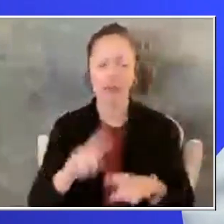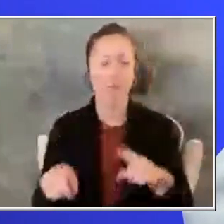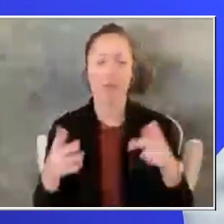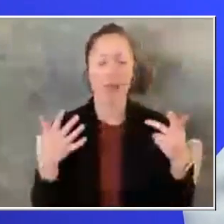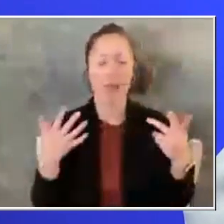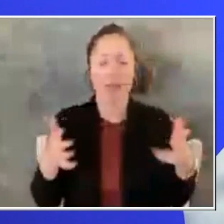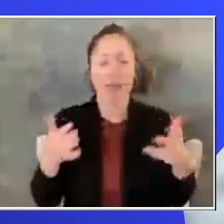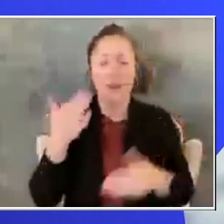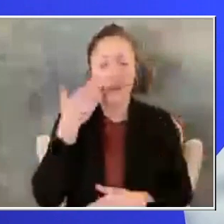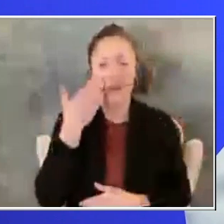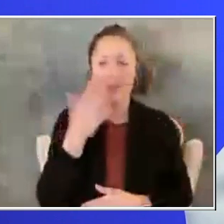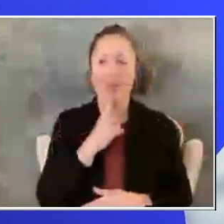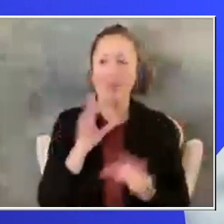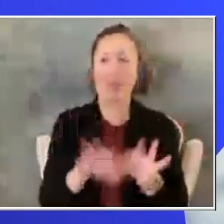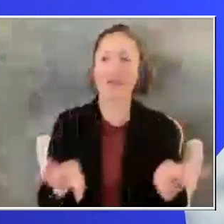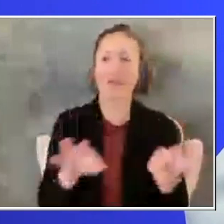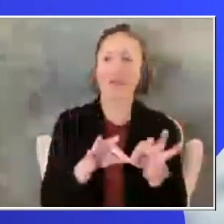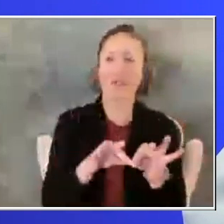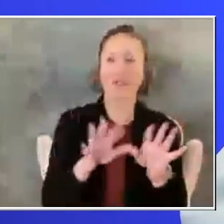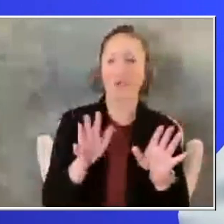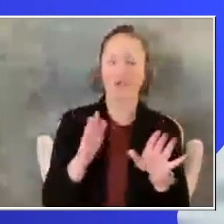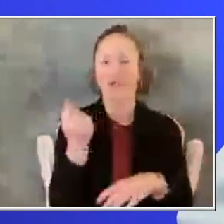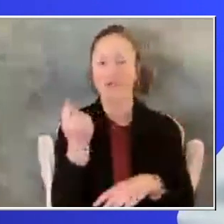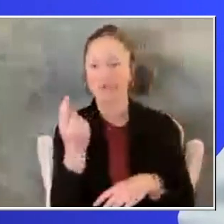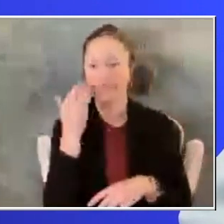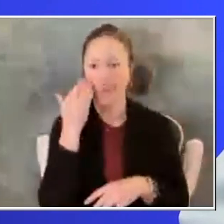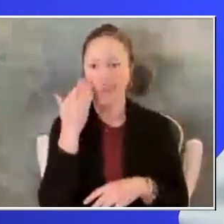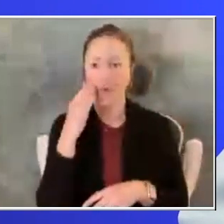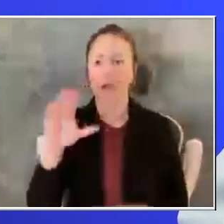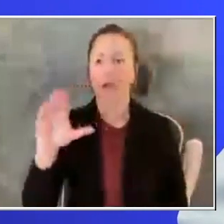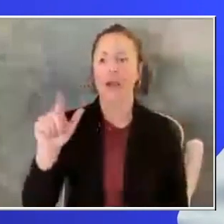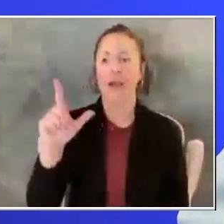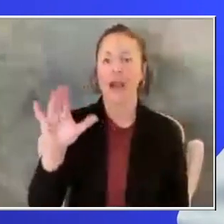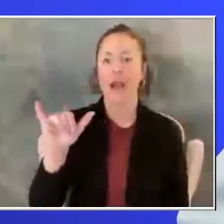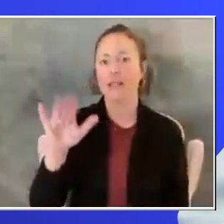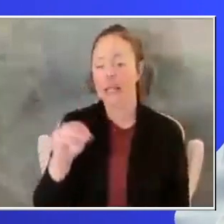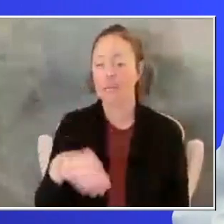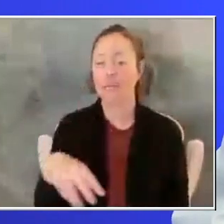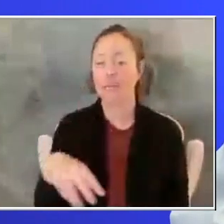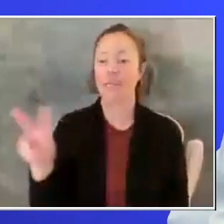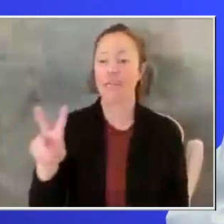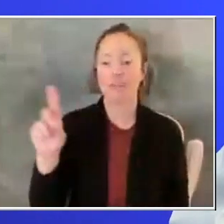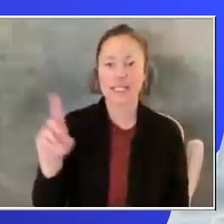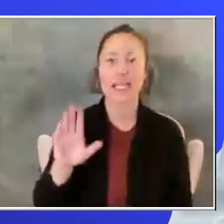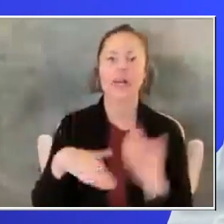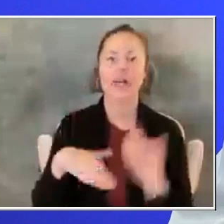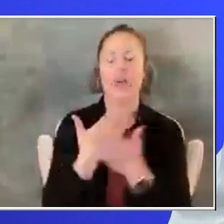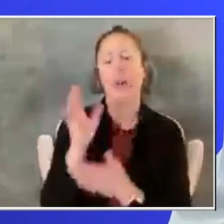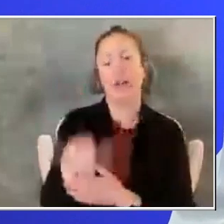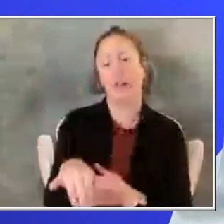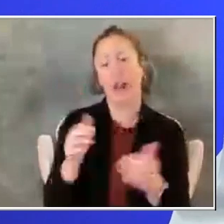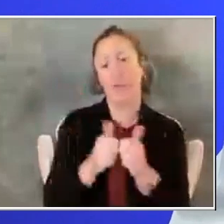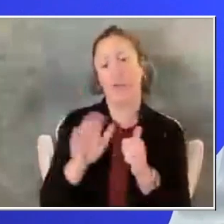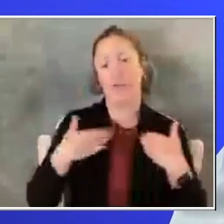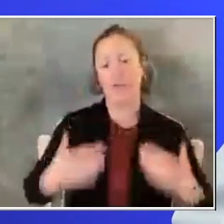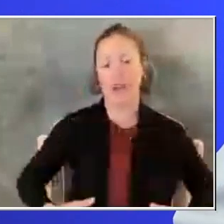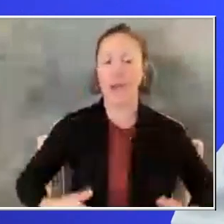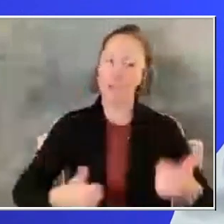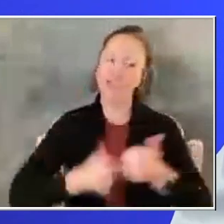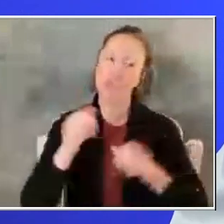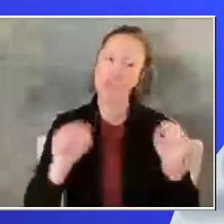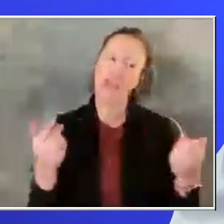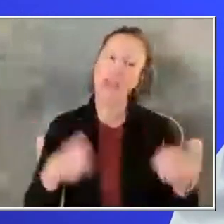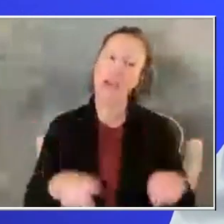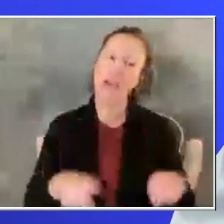being mindful of the calcium intake and the vitamin D intake that you're having in your body, mostly you can get it from dietary means, but